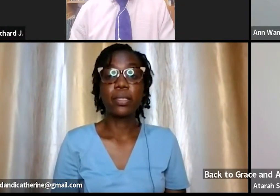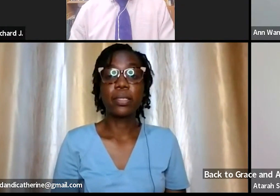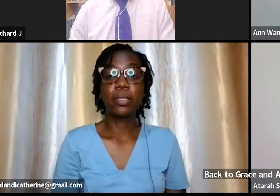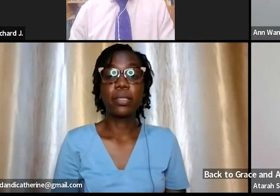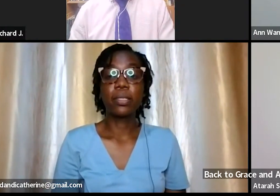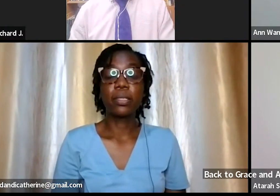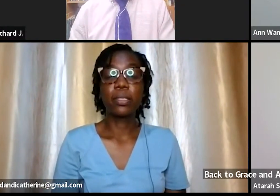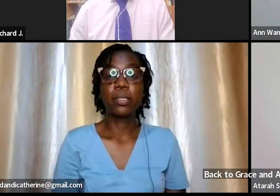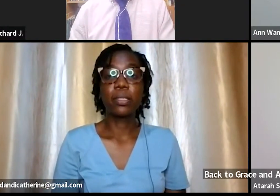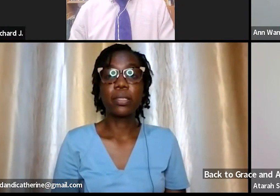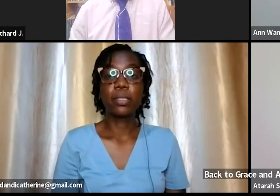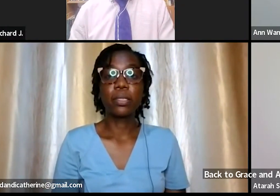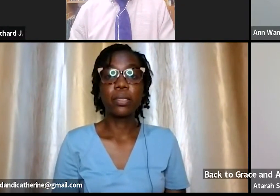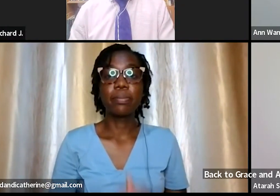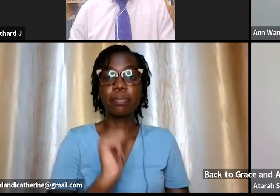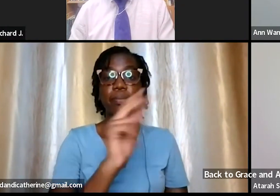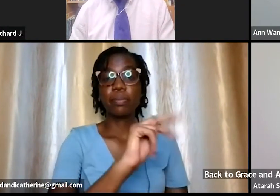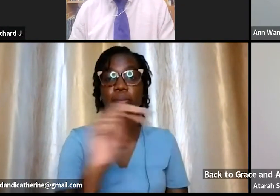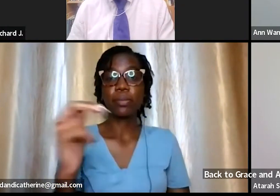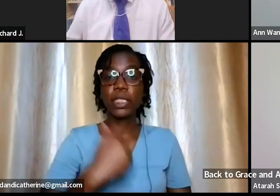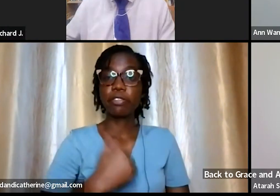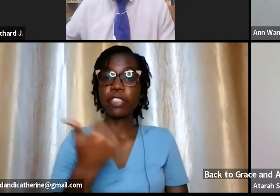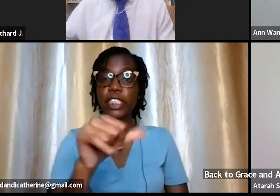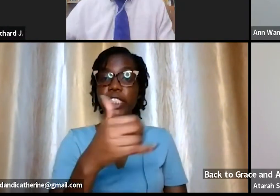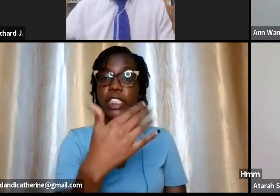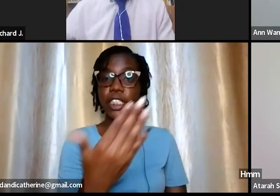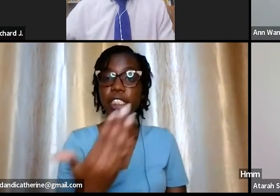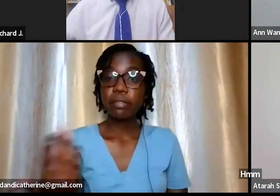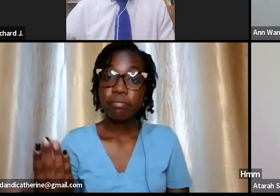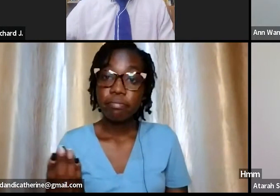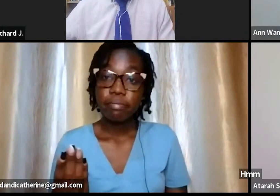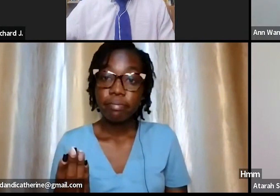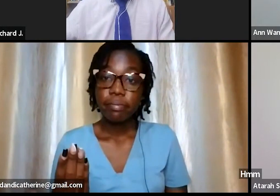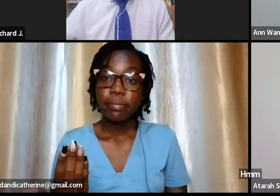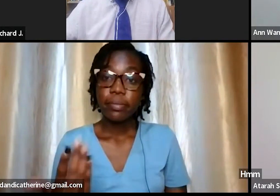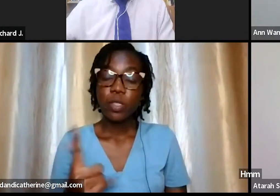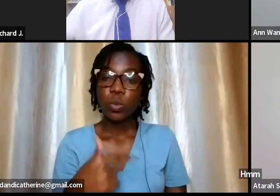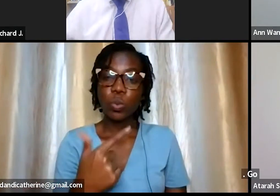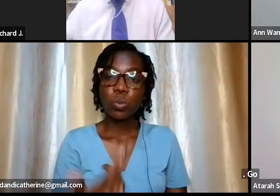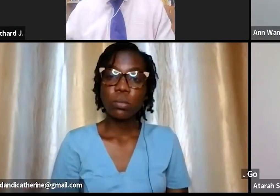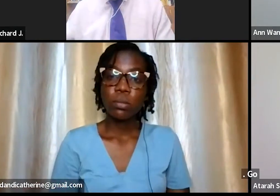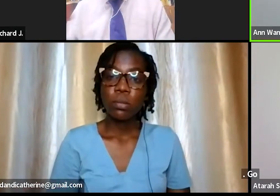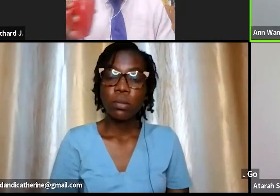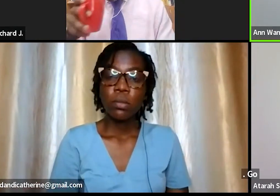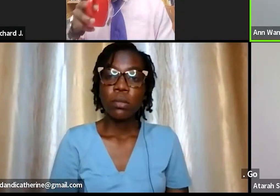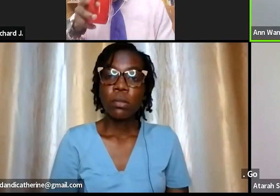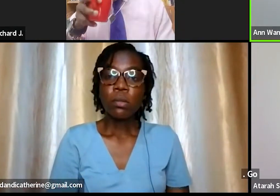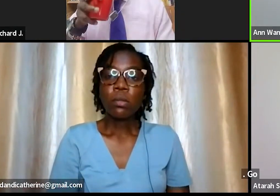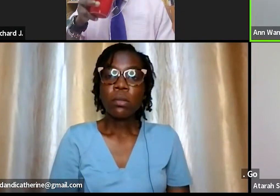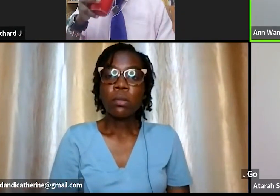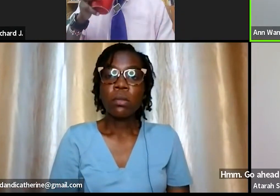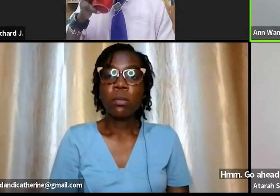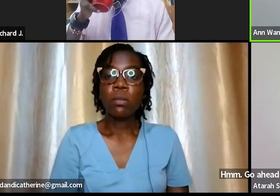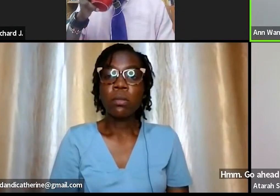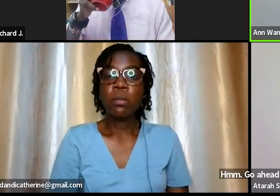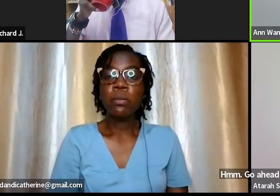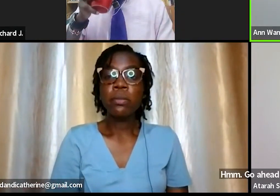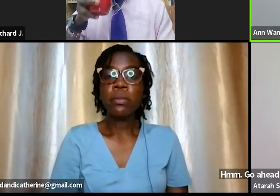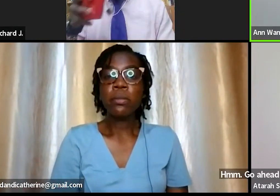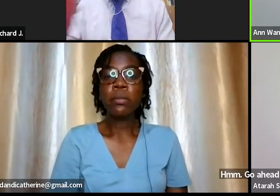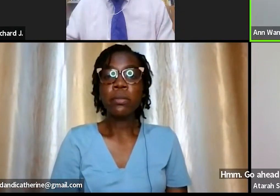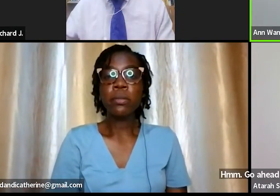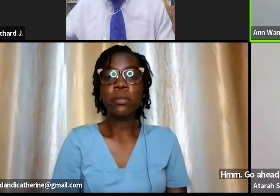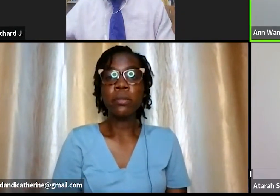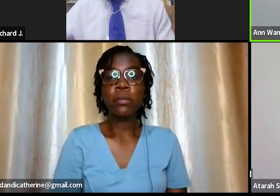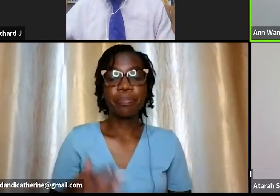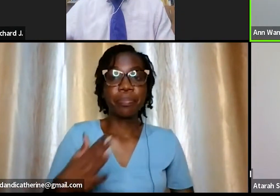Anne Wamonje, might you be having anything to say on that? Please go ahead. I think for me, my contribution is